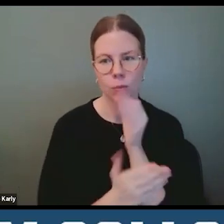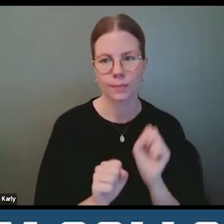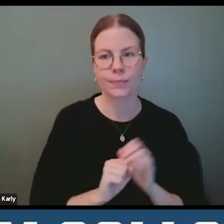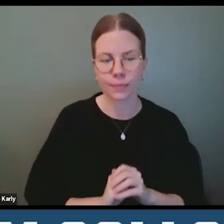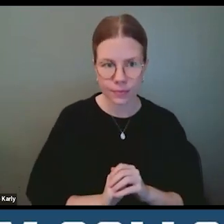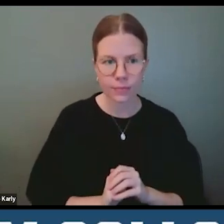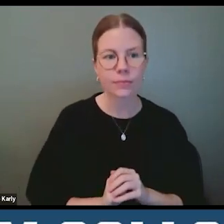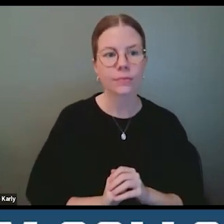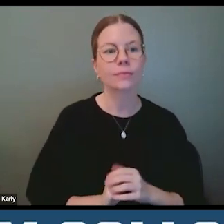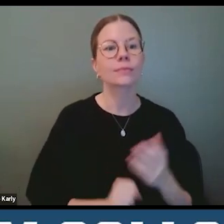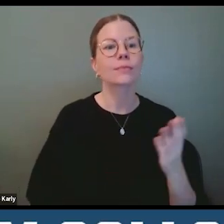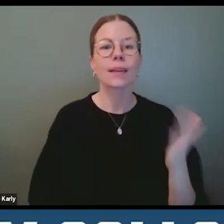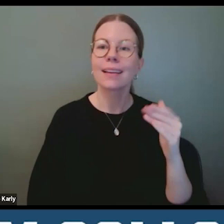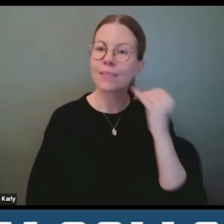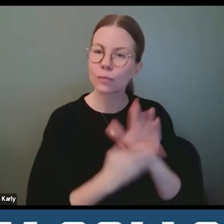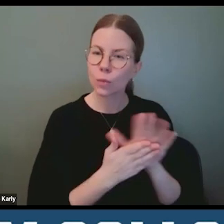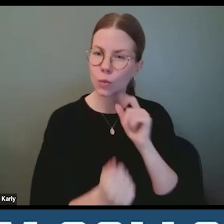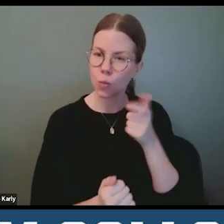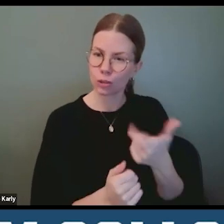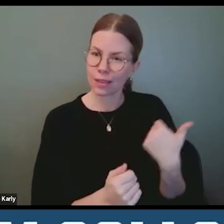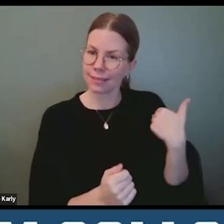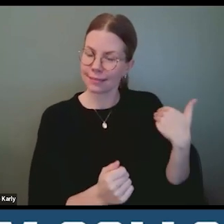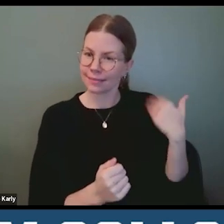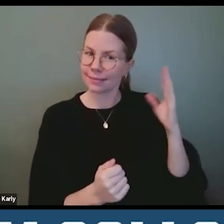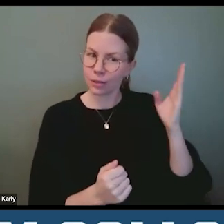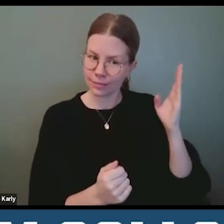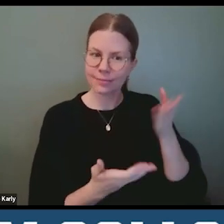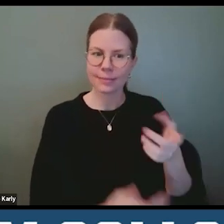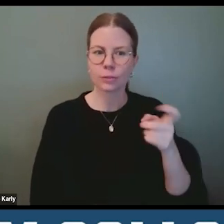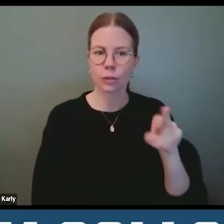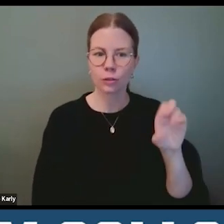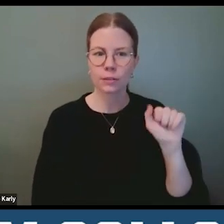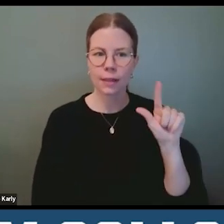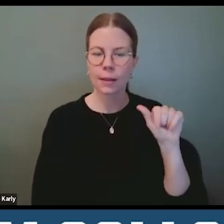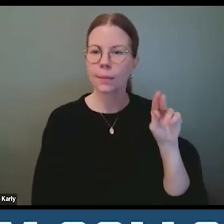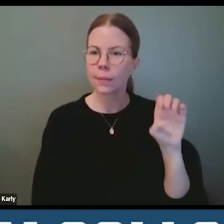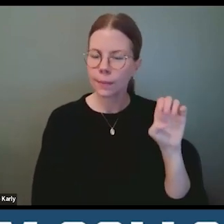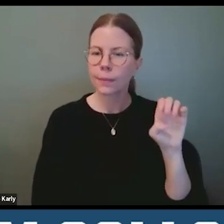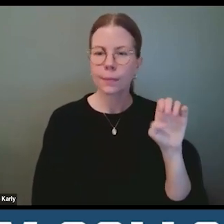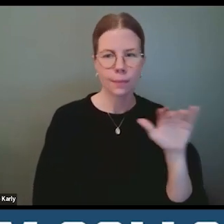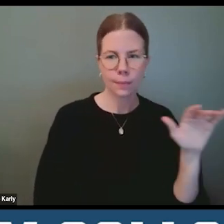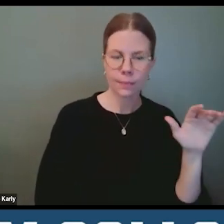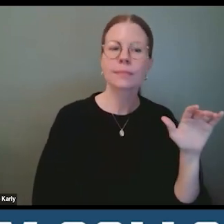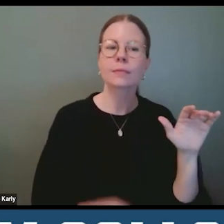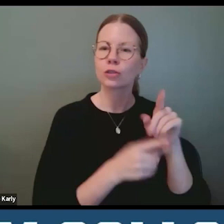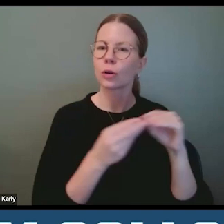also watch one of the previous talks in our series by Dr. Salome Bukachi, who talked about One Health and the changing global health